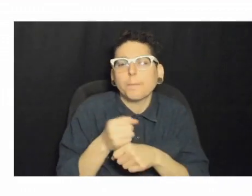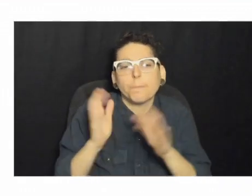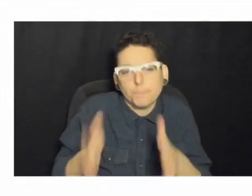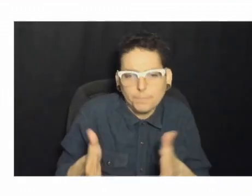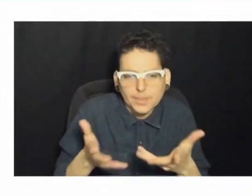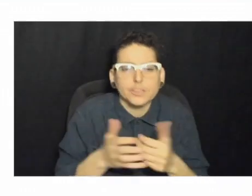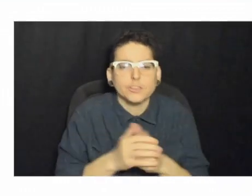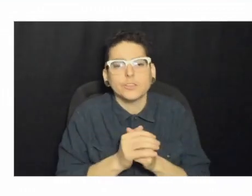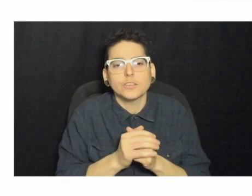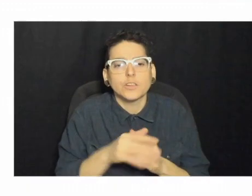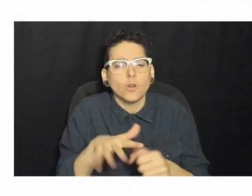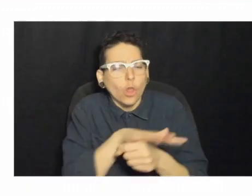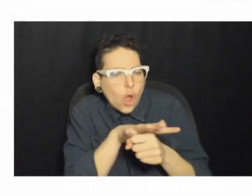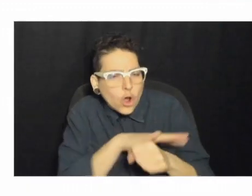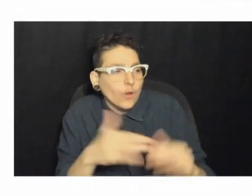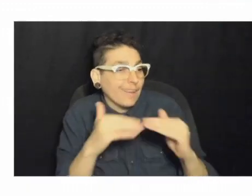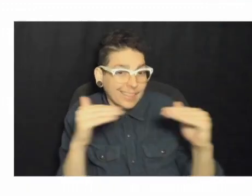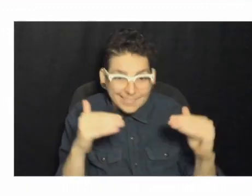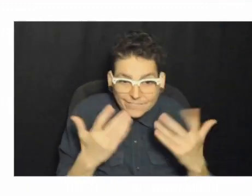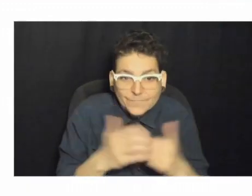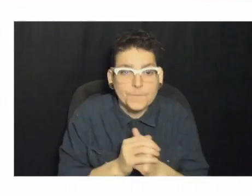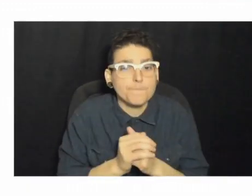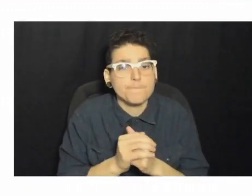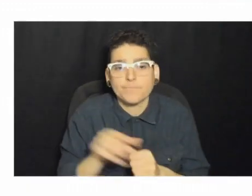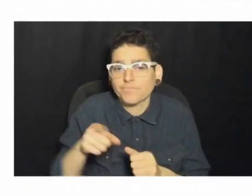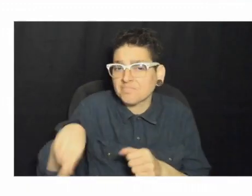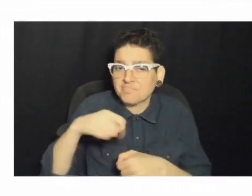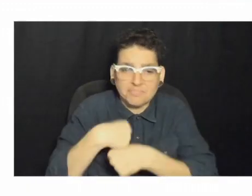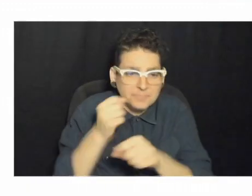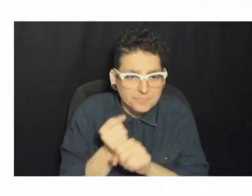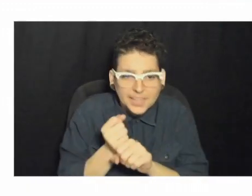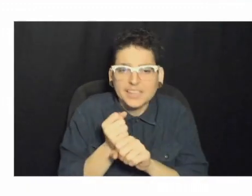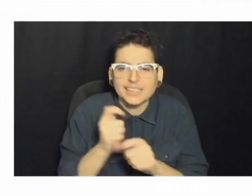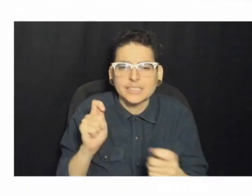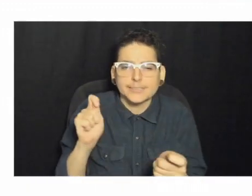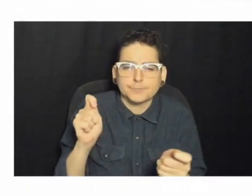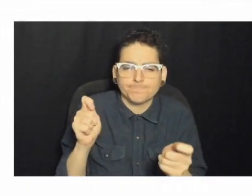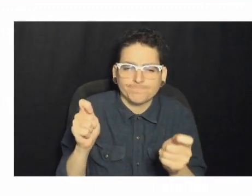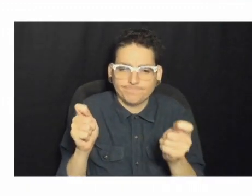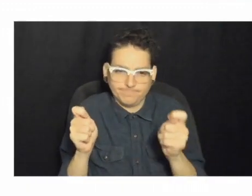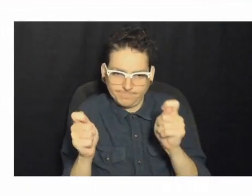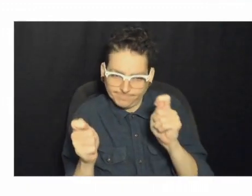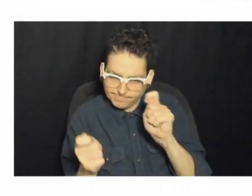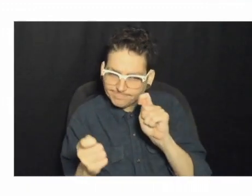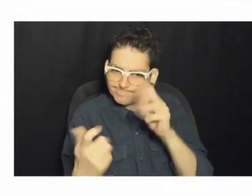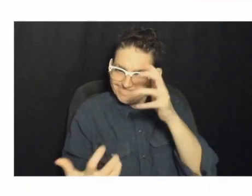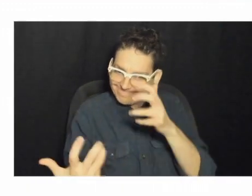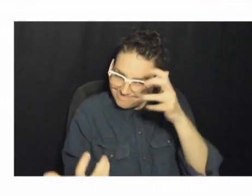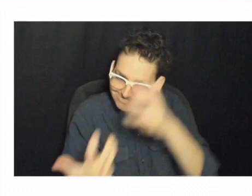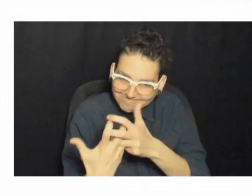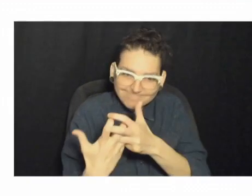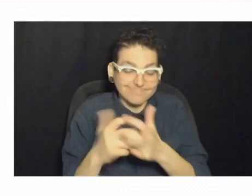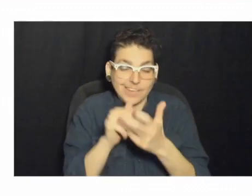their systems, and thinking not just about, systems of government, but systems of education,